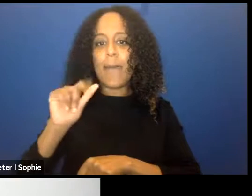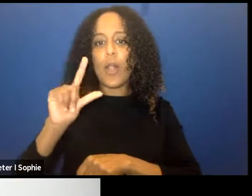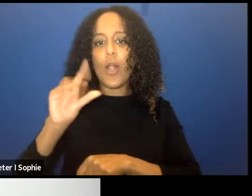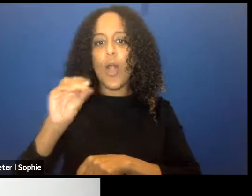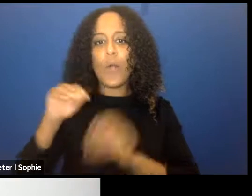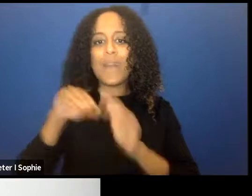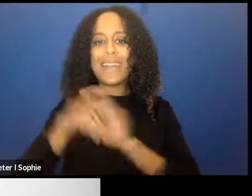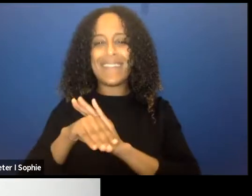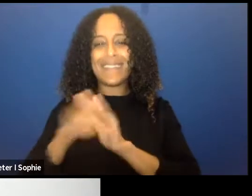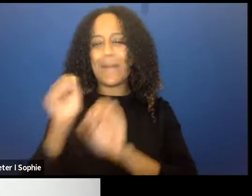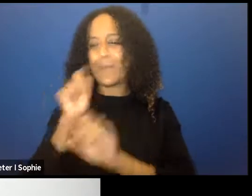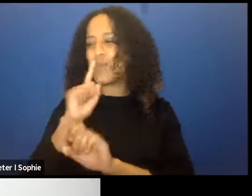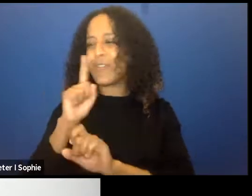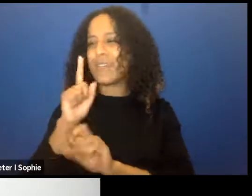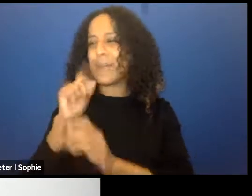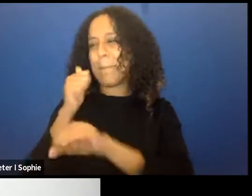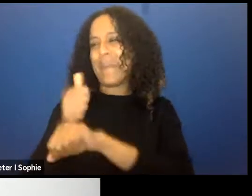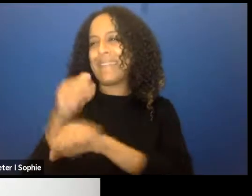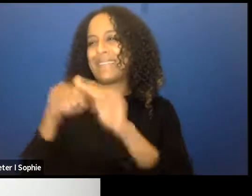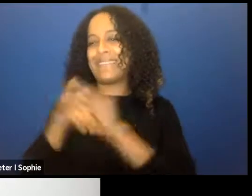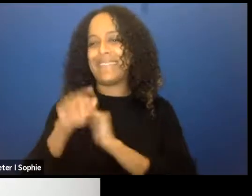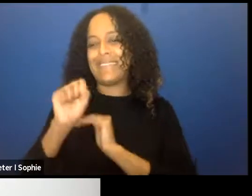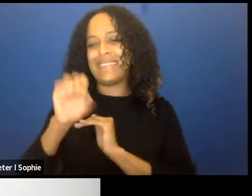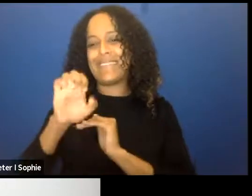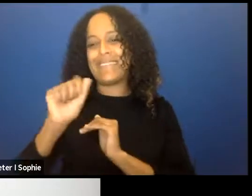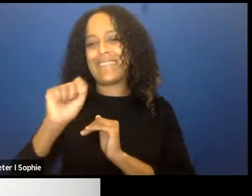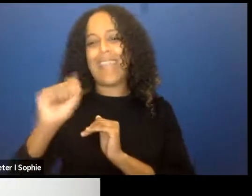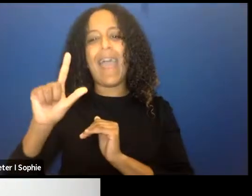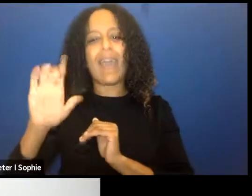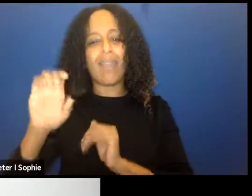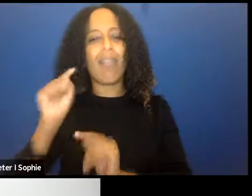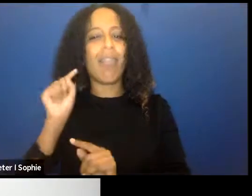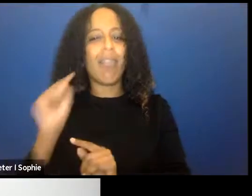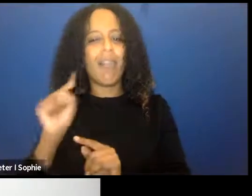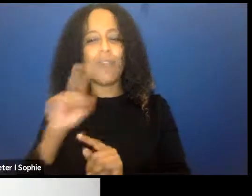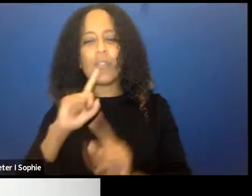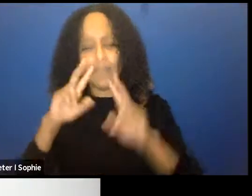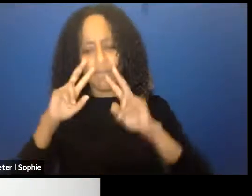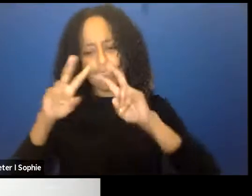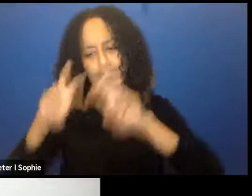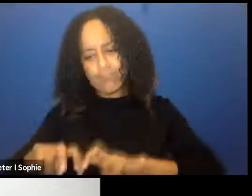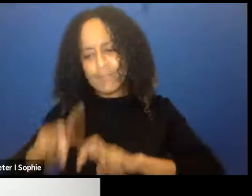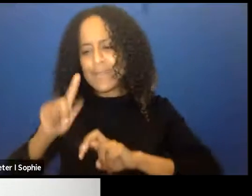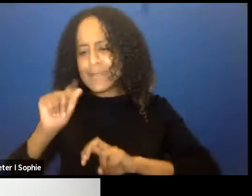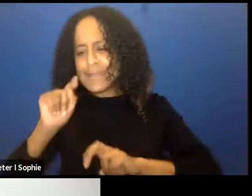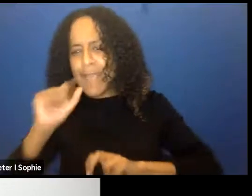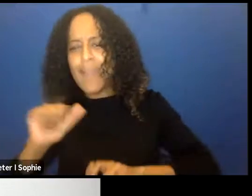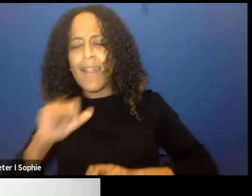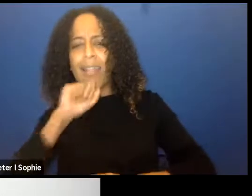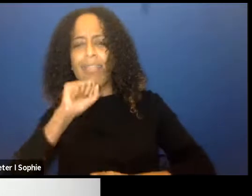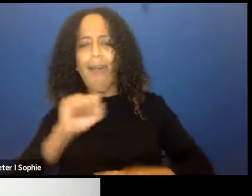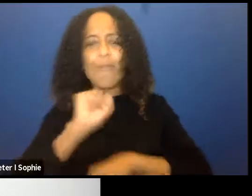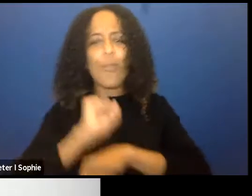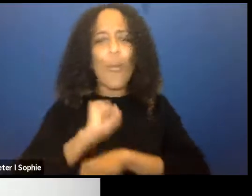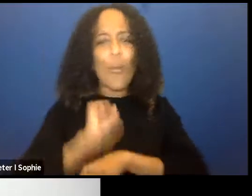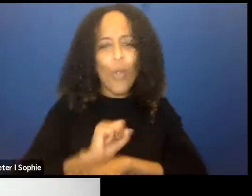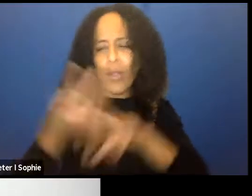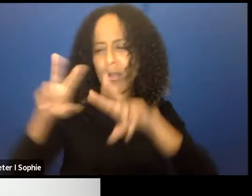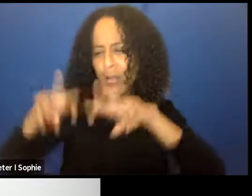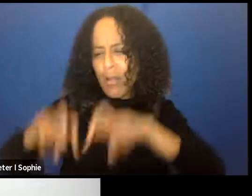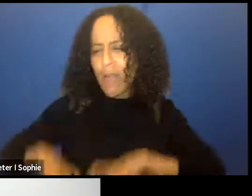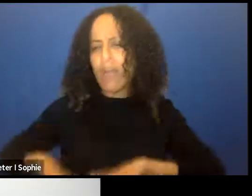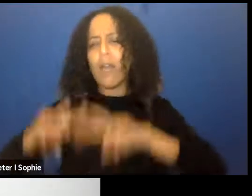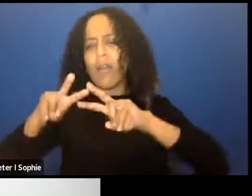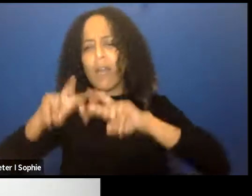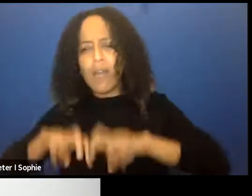Seattle. And I really loved the focus on data, and I loved the work that I was getting to do